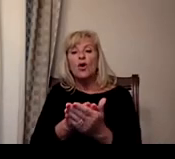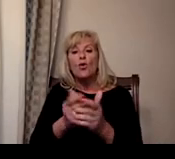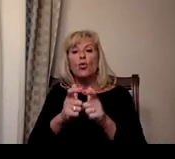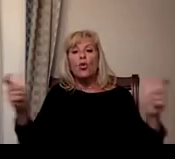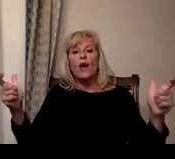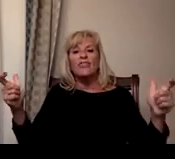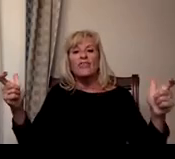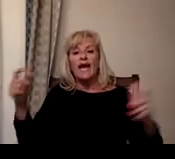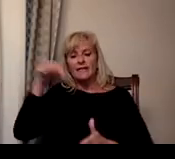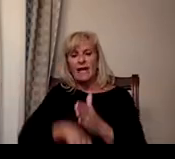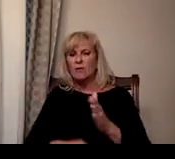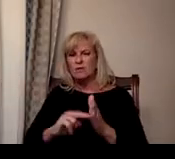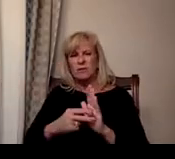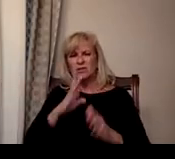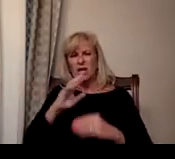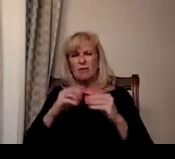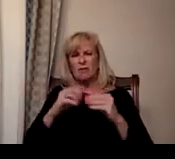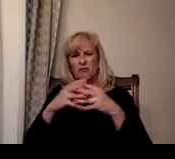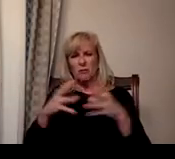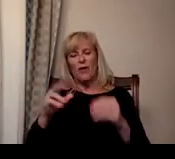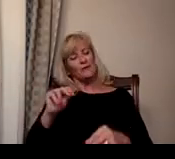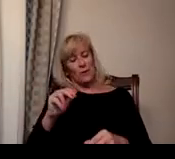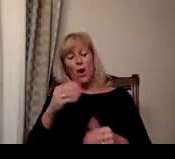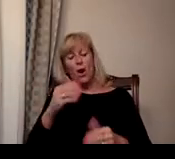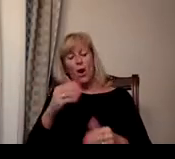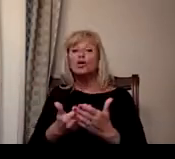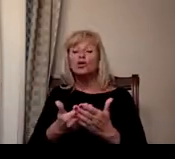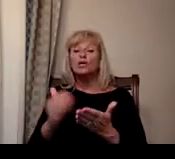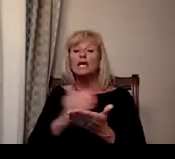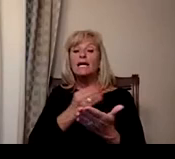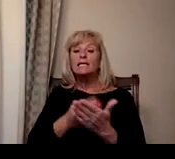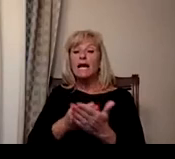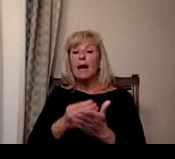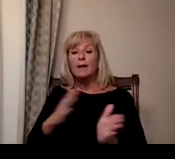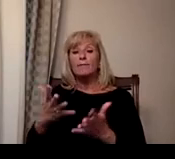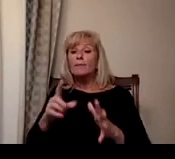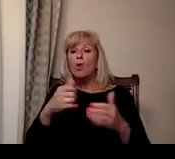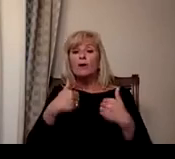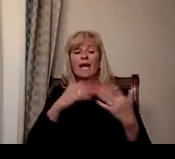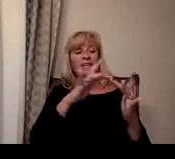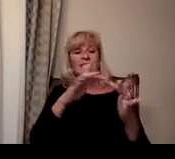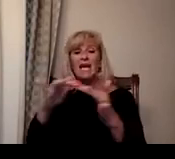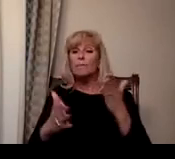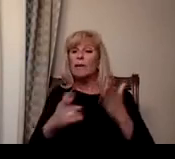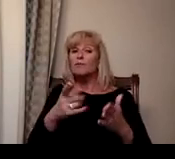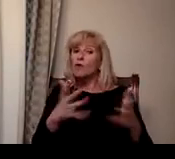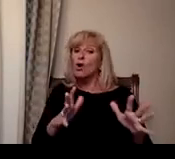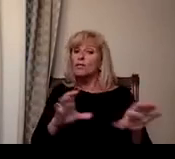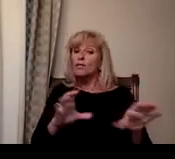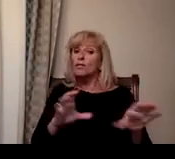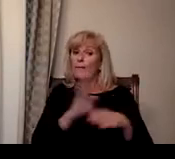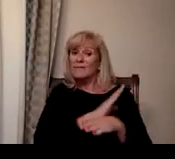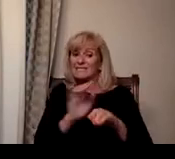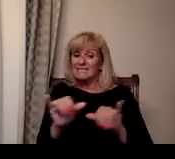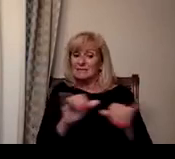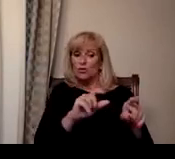No. A good compensation plan, if you can, maybe you have a network. Maybe you've done a business like this before, and you can